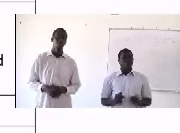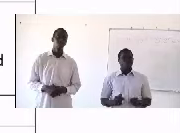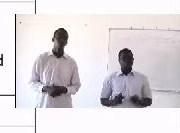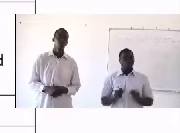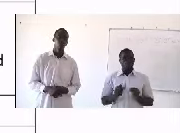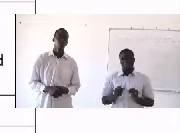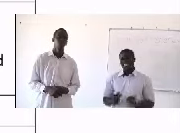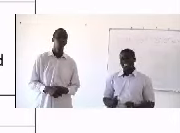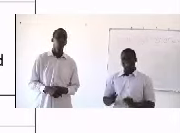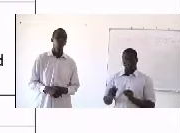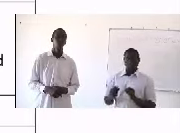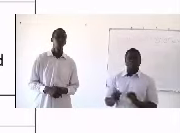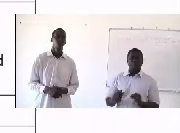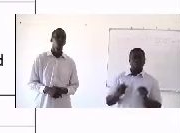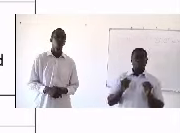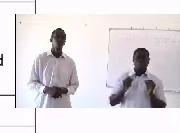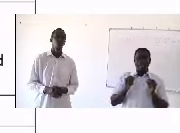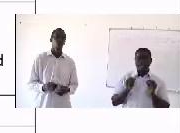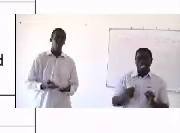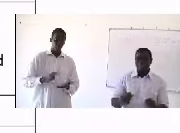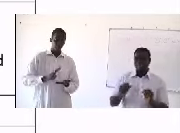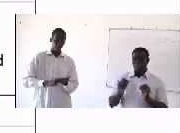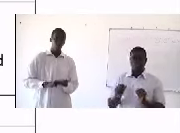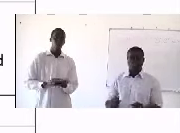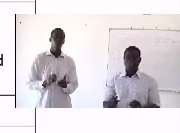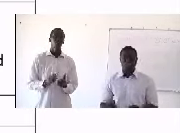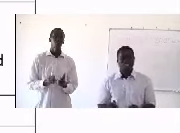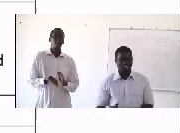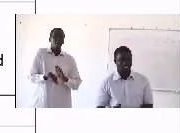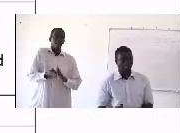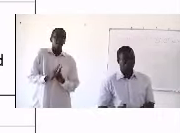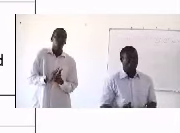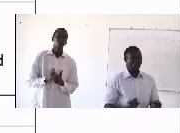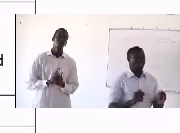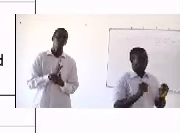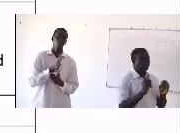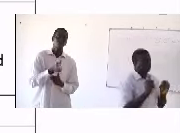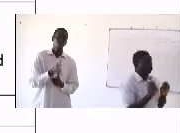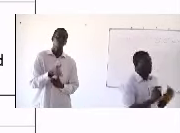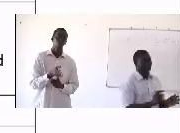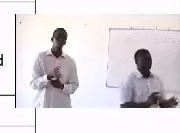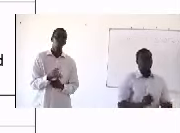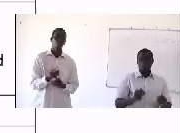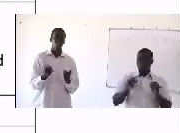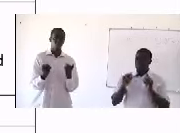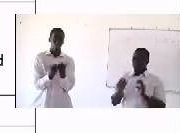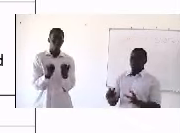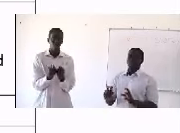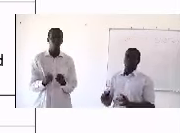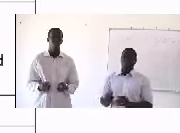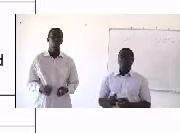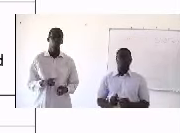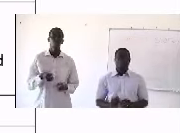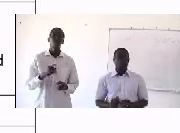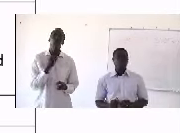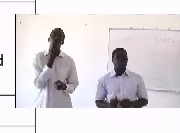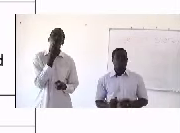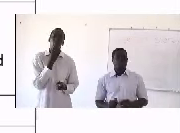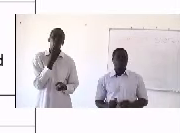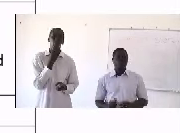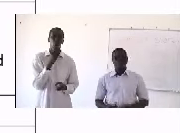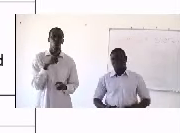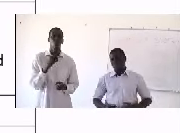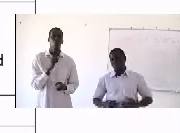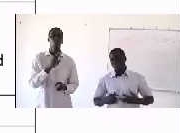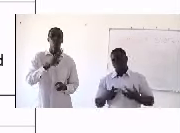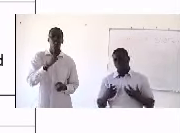for that one, messages are passed through chemical substances or like through hormones or blood, or in the